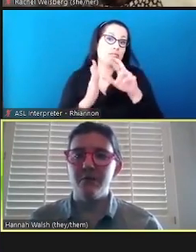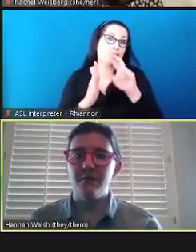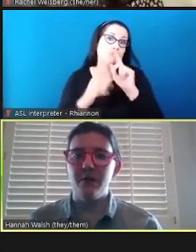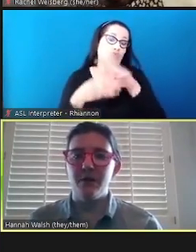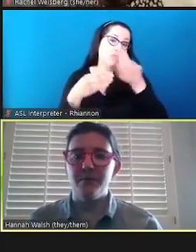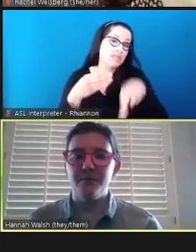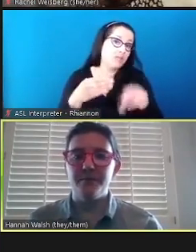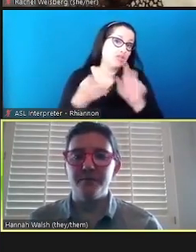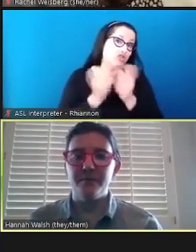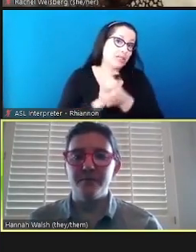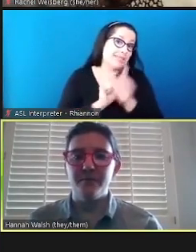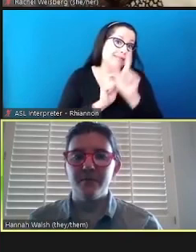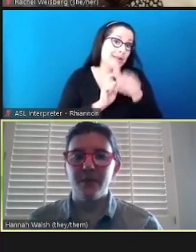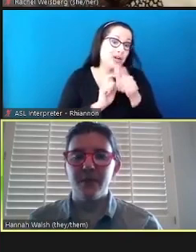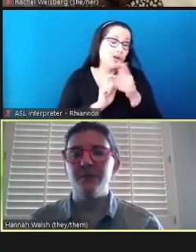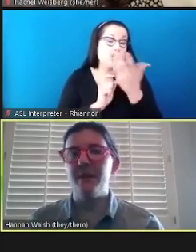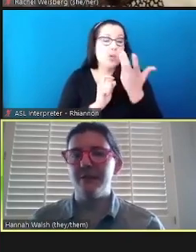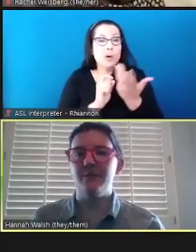of